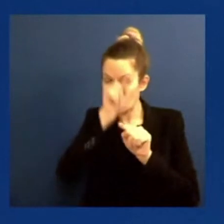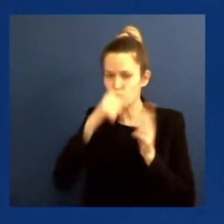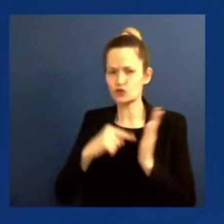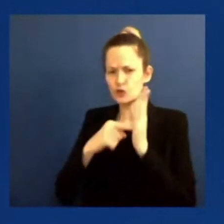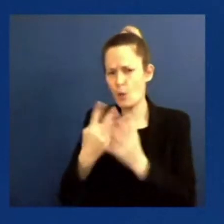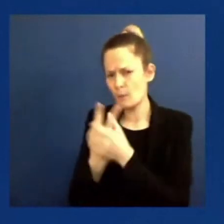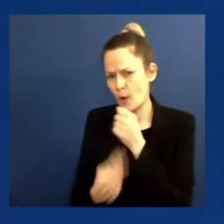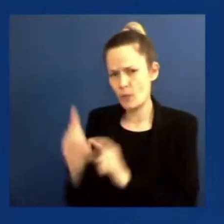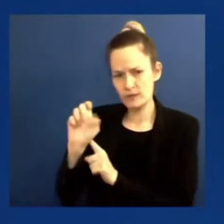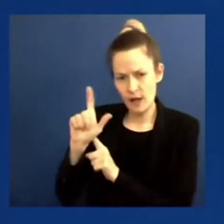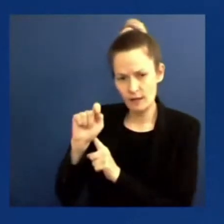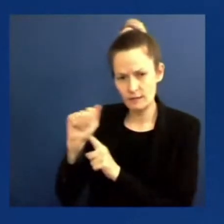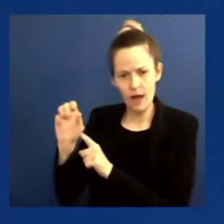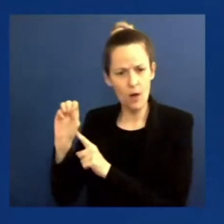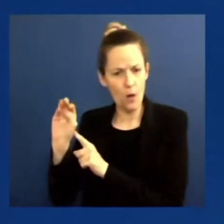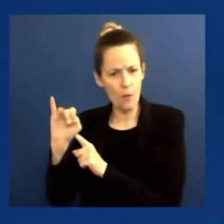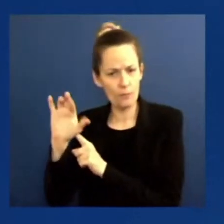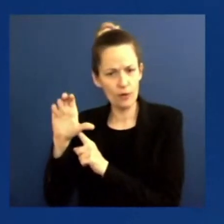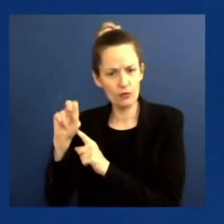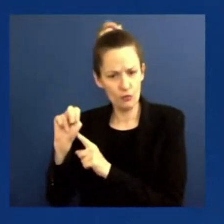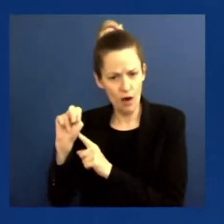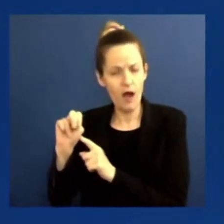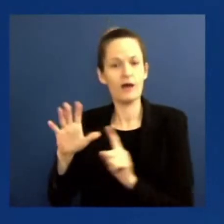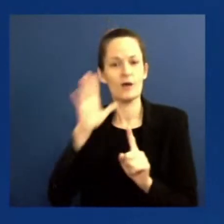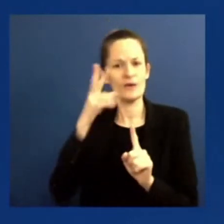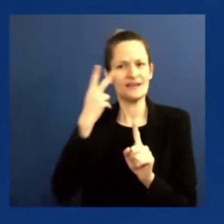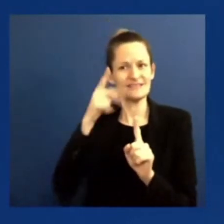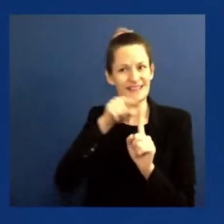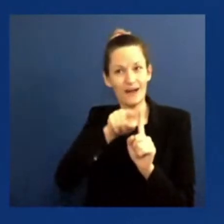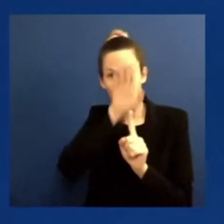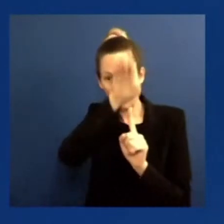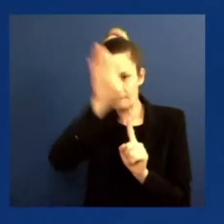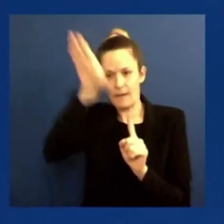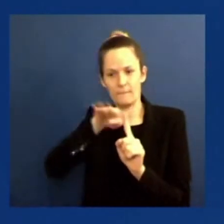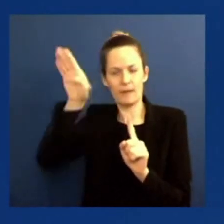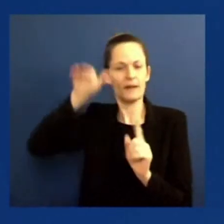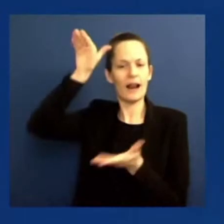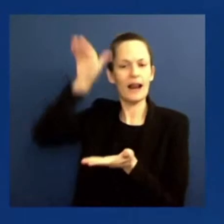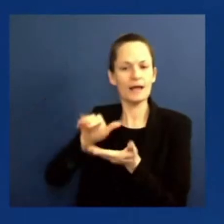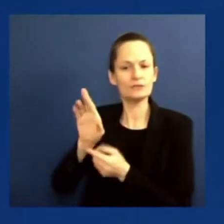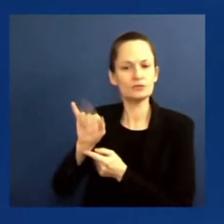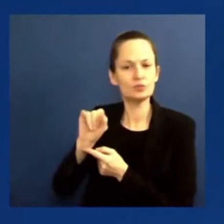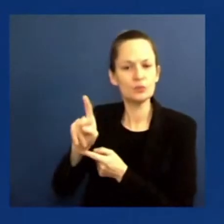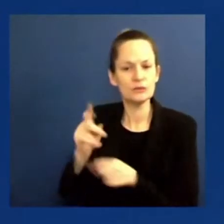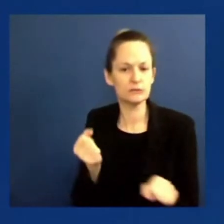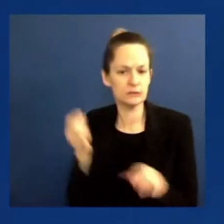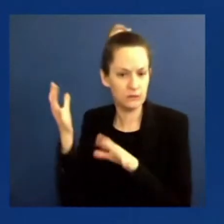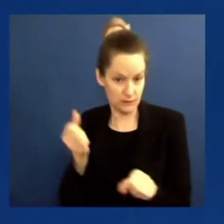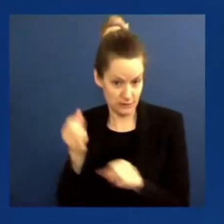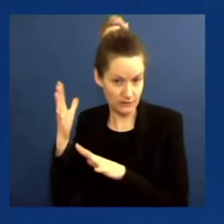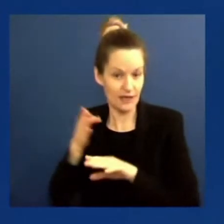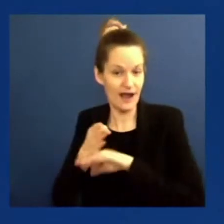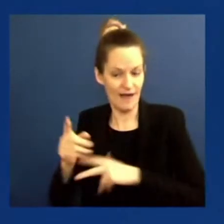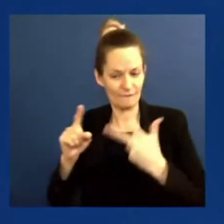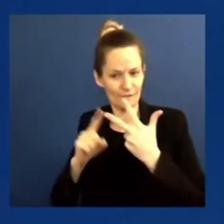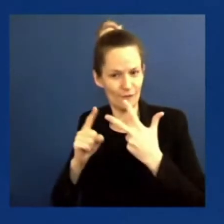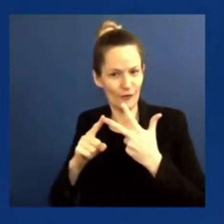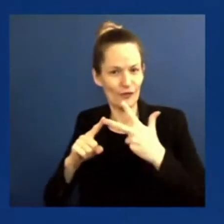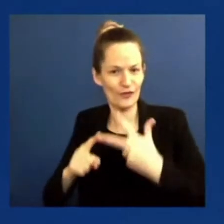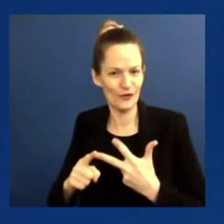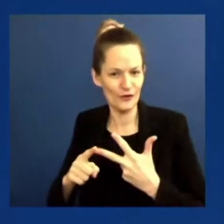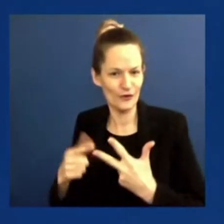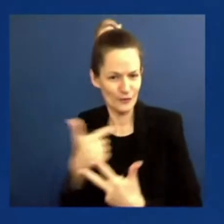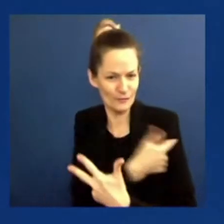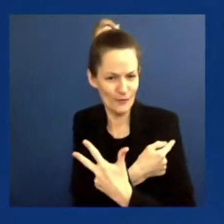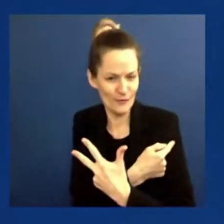hospitalization over time. But following a third dose, vaccine effectiveness against hospitalization with Omicron increased